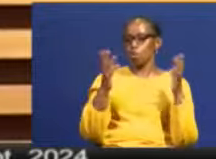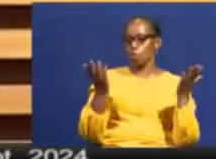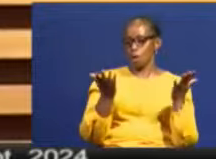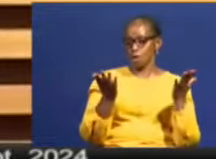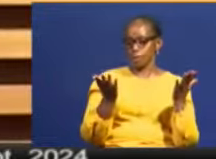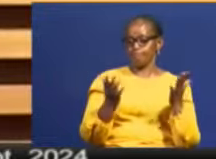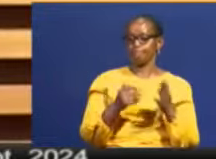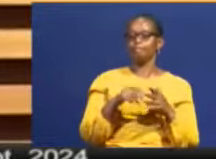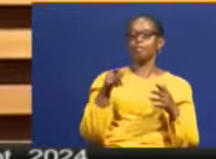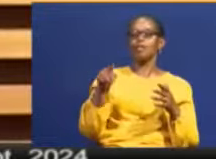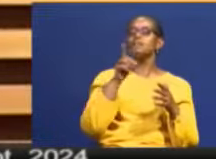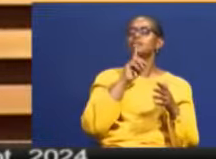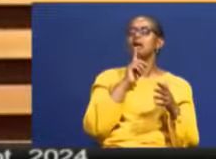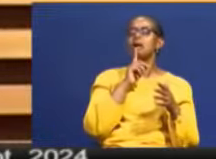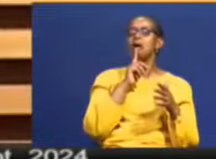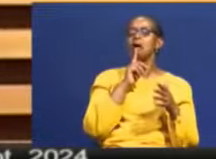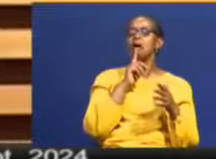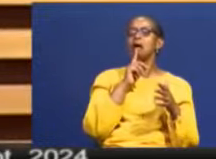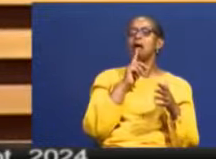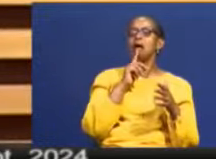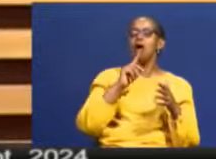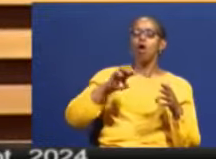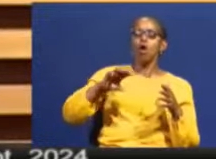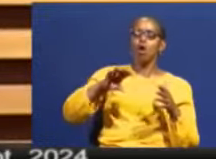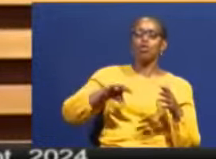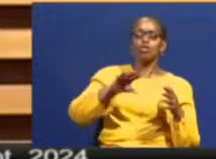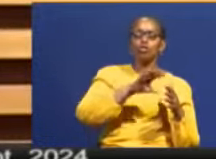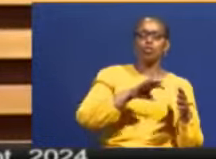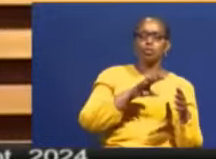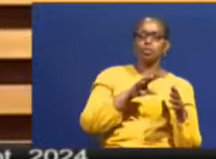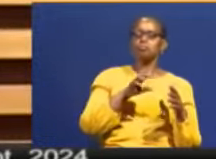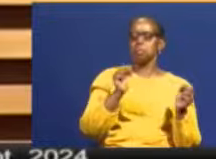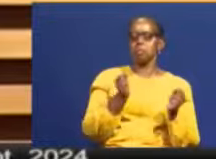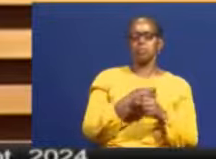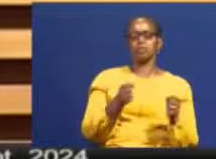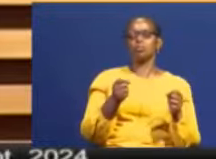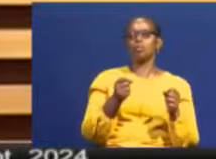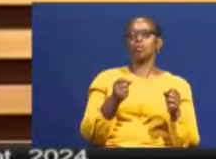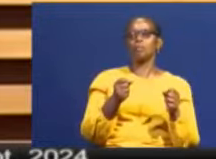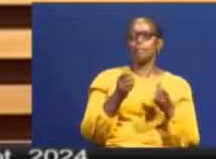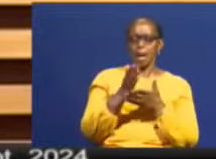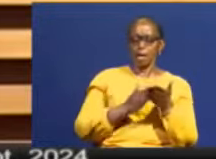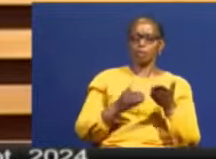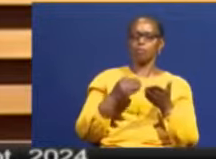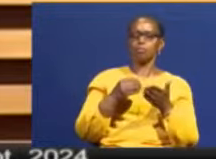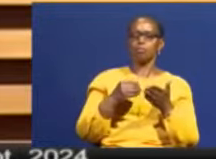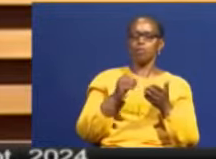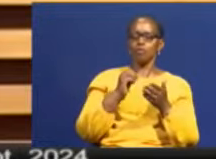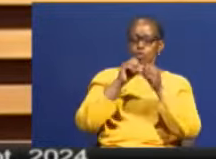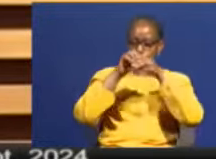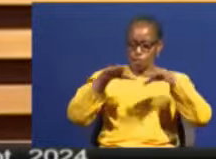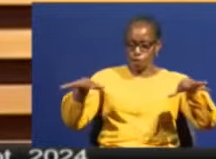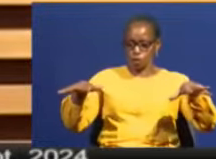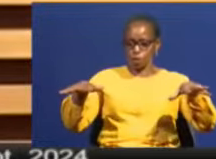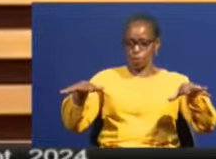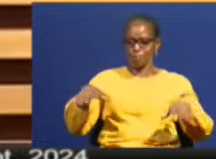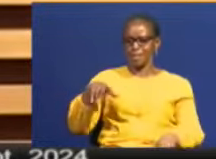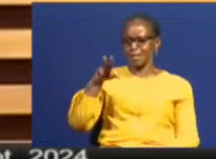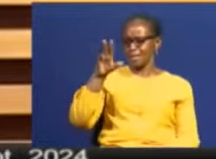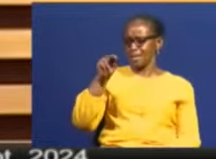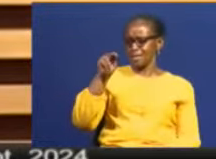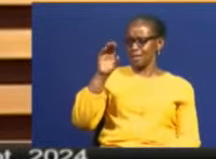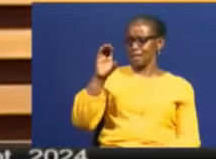the constituency cannot be a unit of devolution. But Madam Speaker, we all know that NGCDF is not a